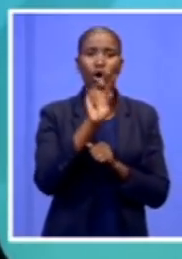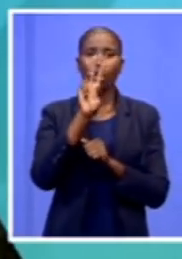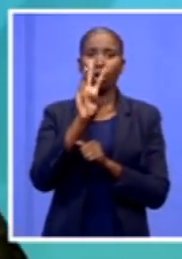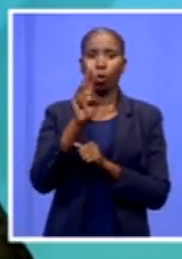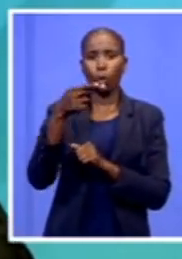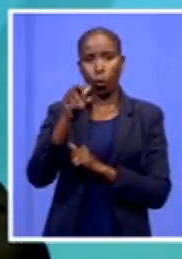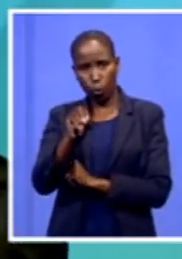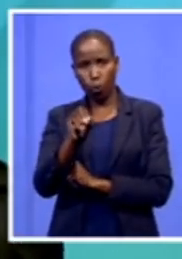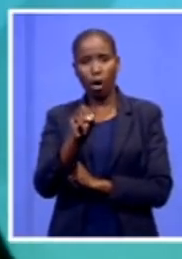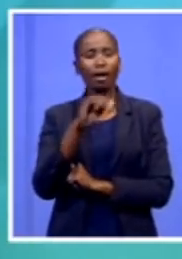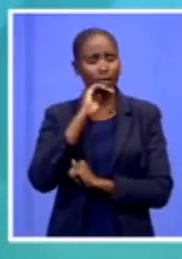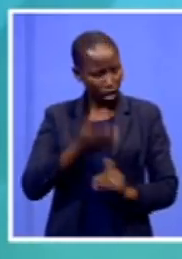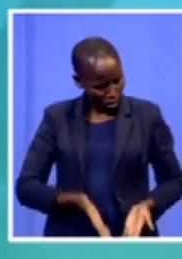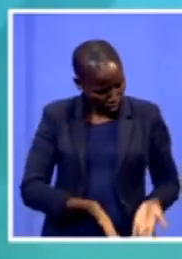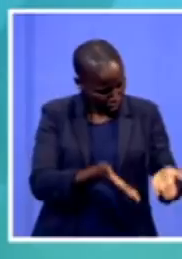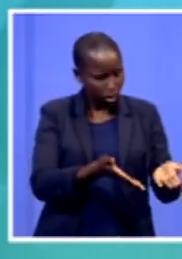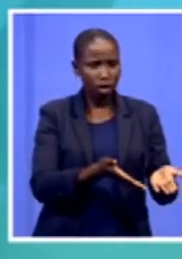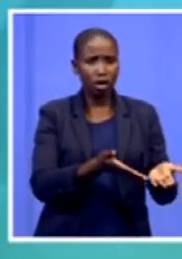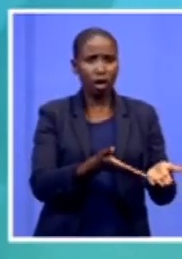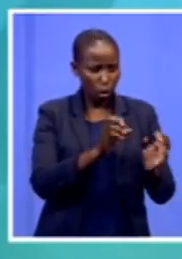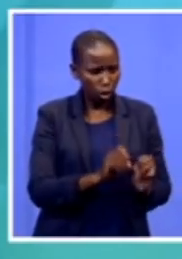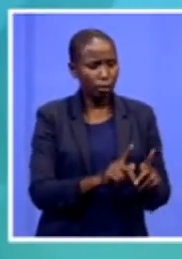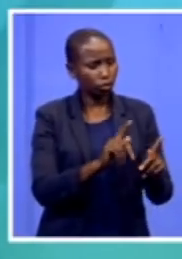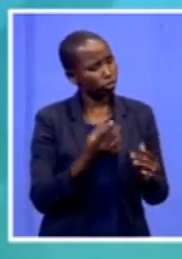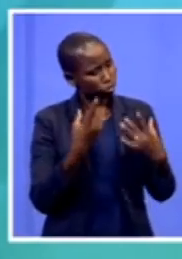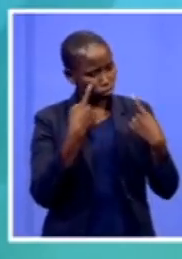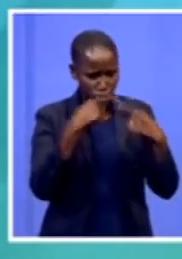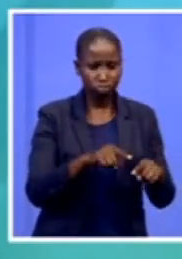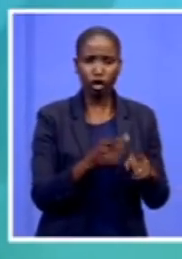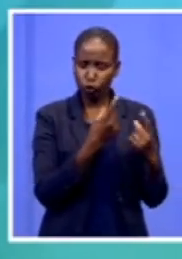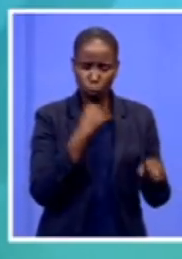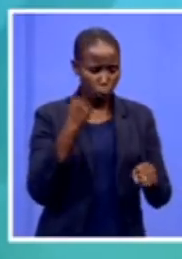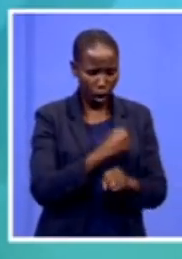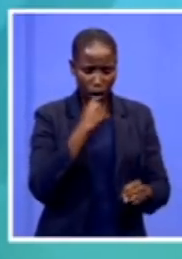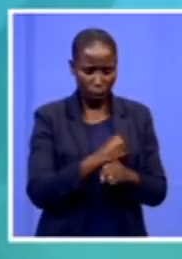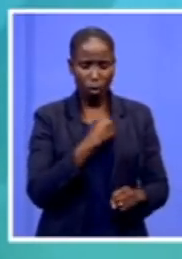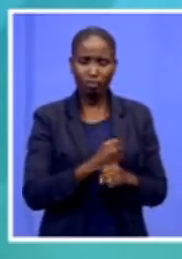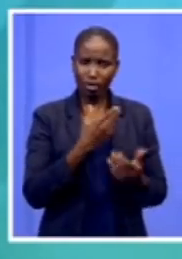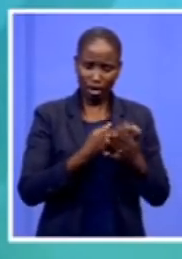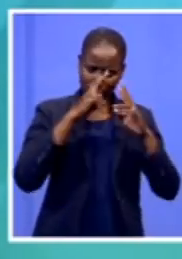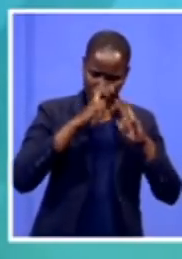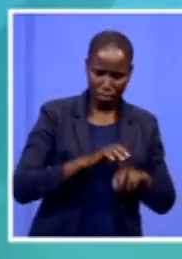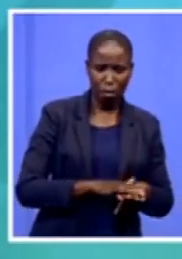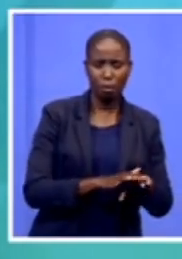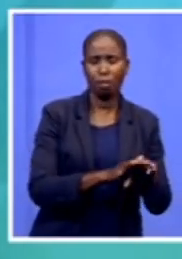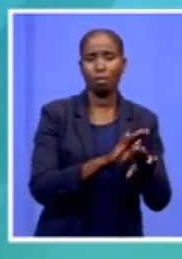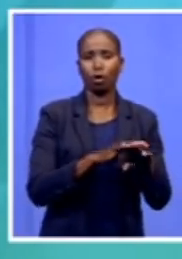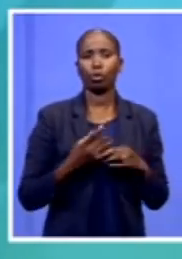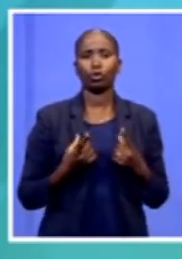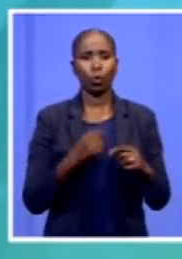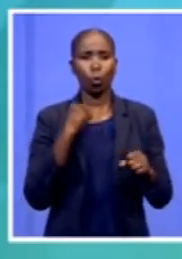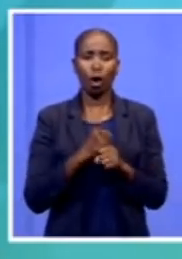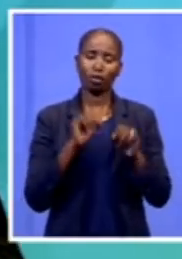energy and that oxygen so that they can surge forward and do wonders for this continent. I thank